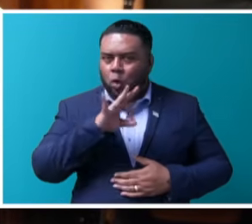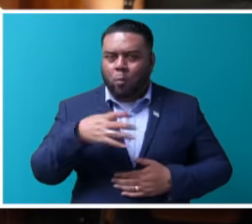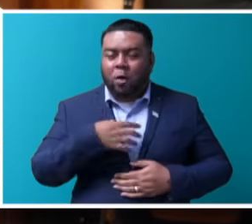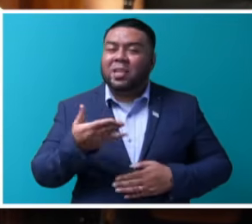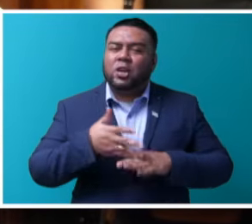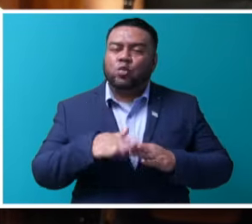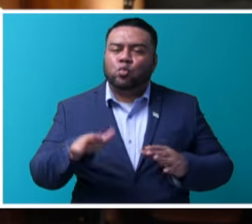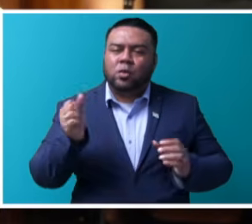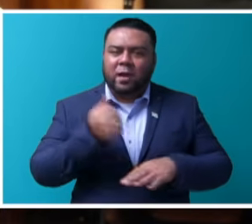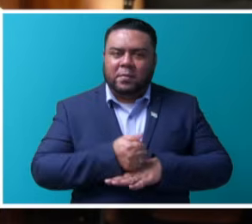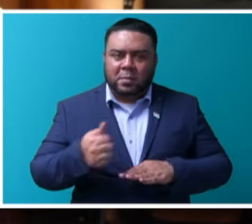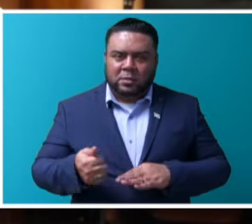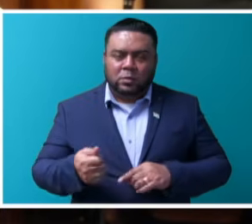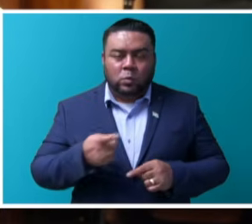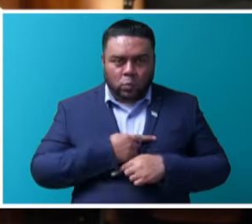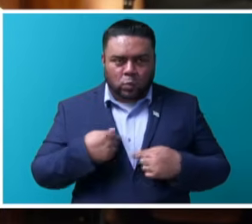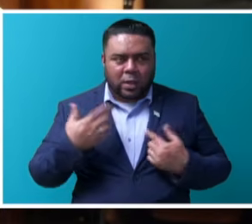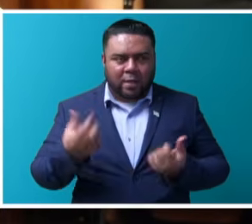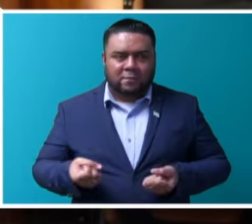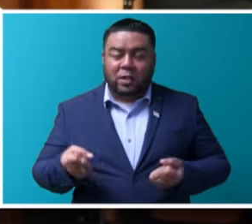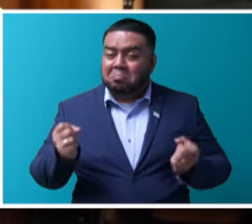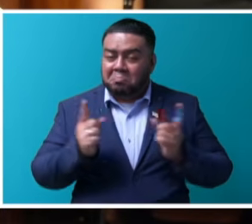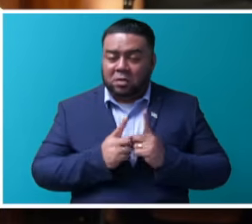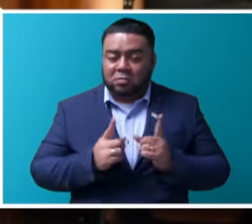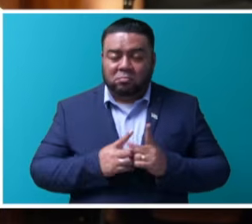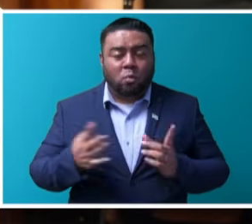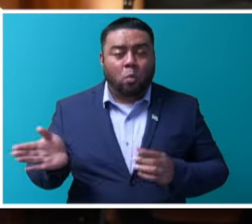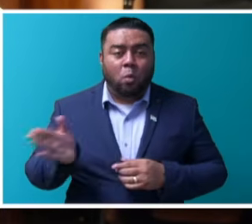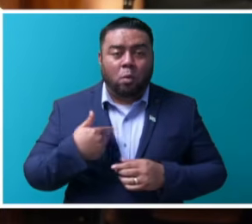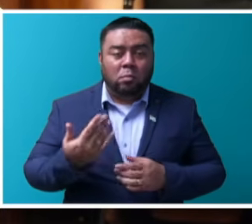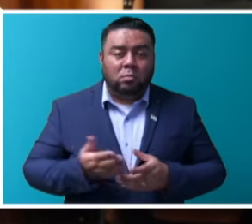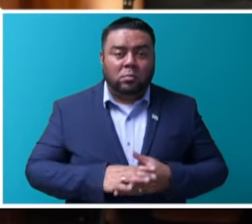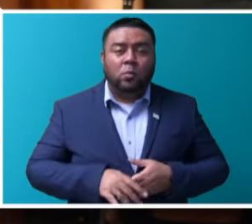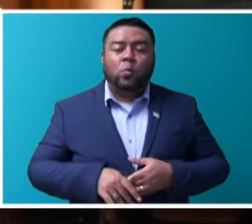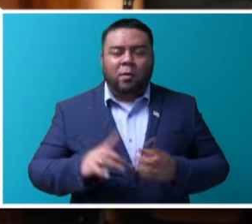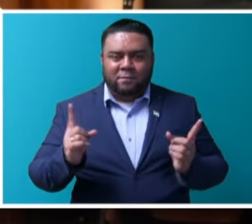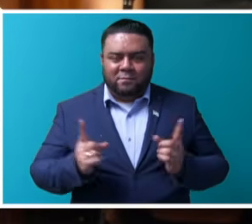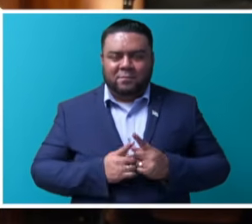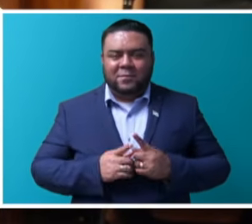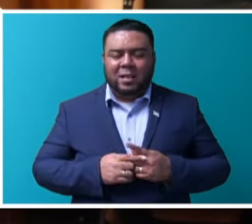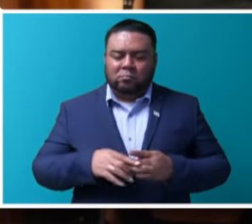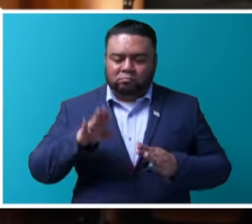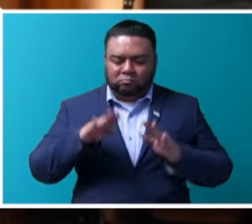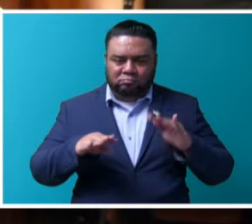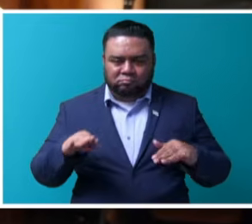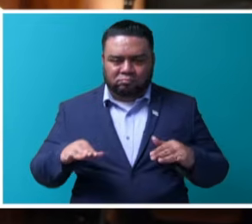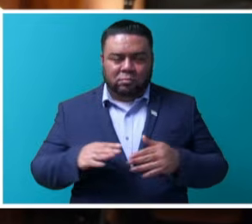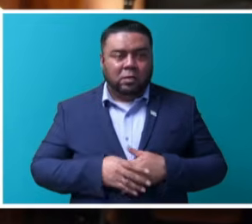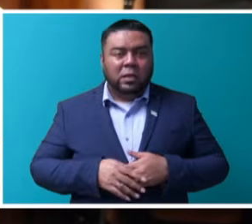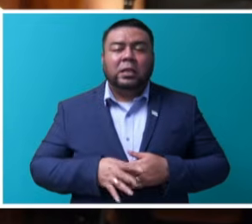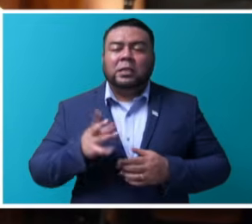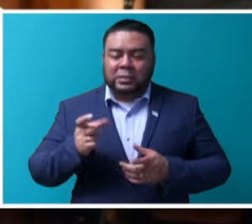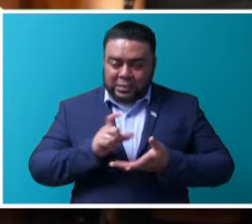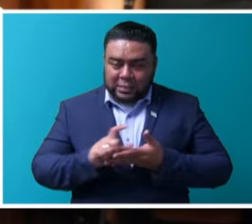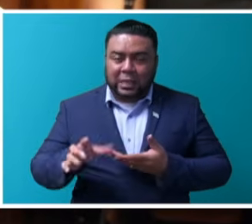government. We have not met every expectation. We face criticism and dissent. It is clear